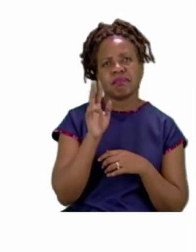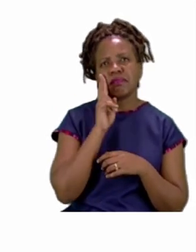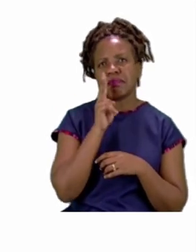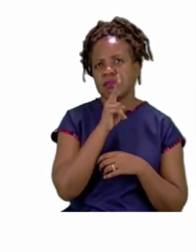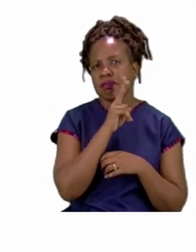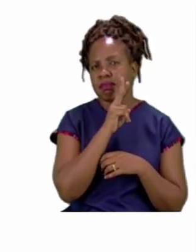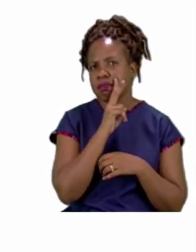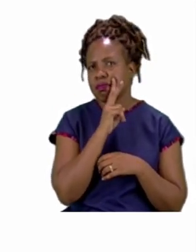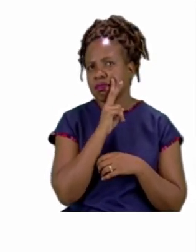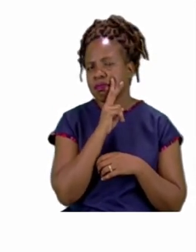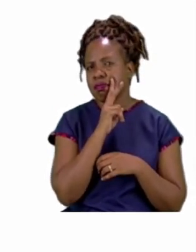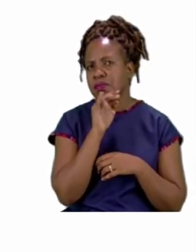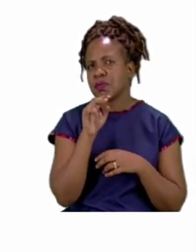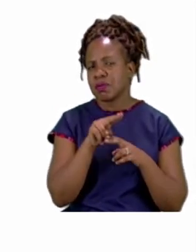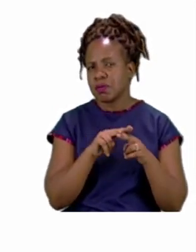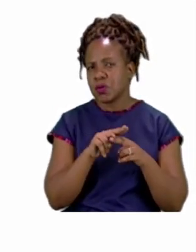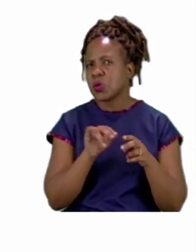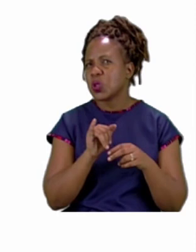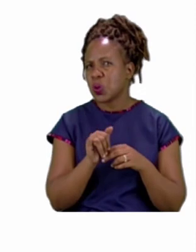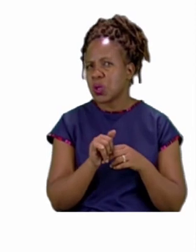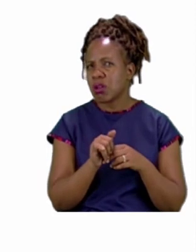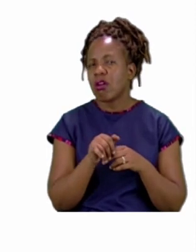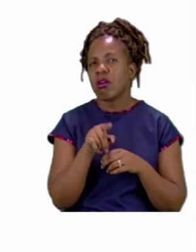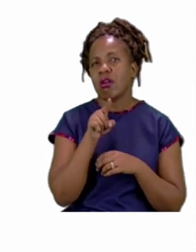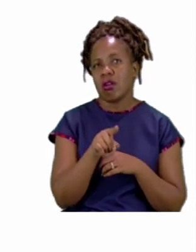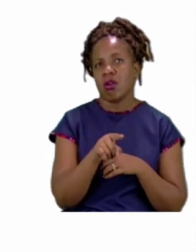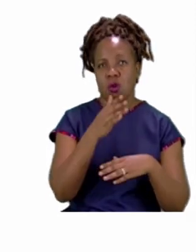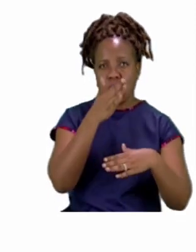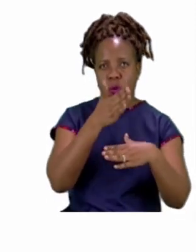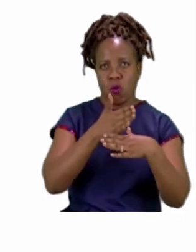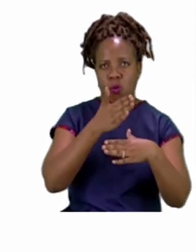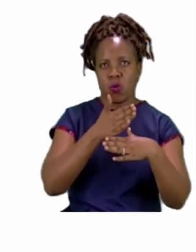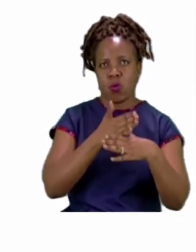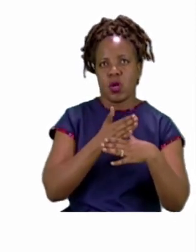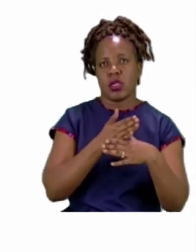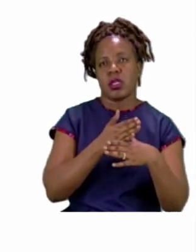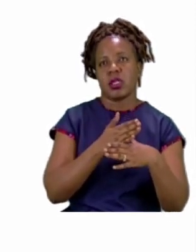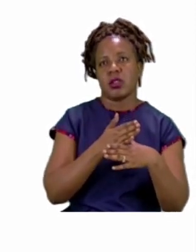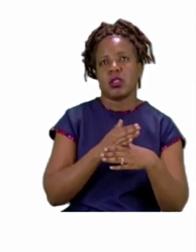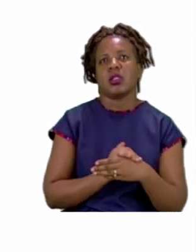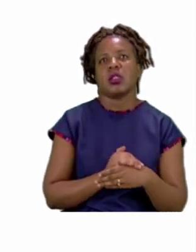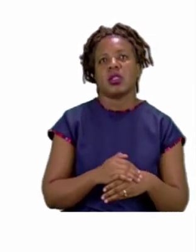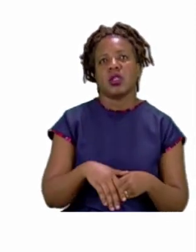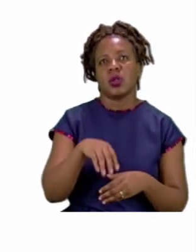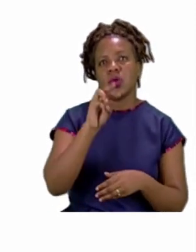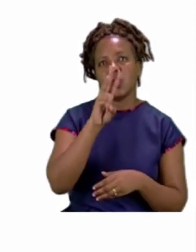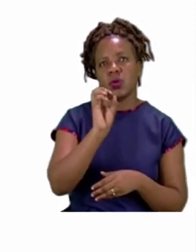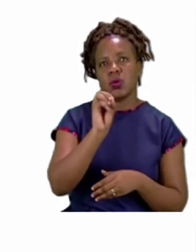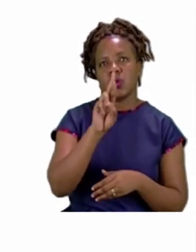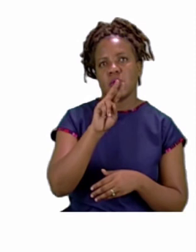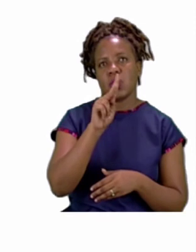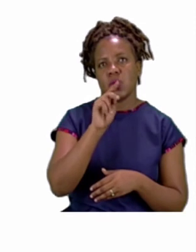works. Now if we use it in the sentence, It will now read,